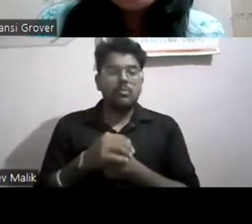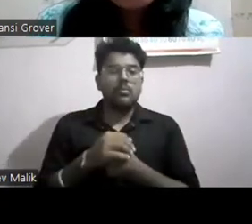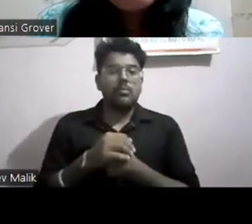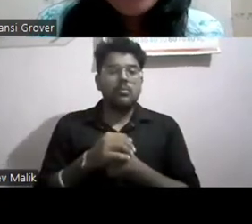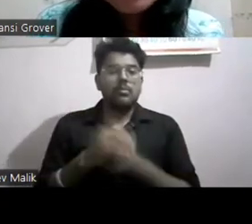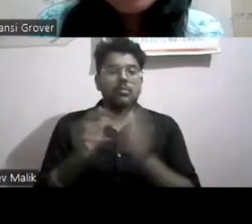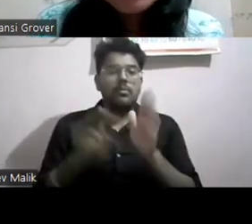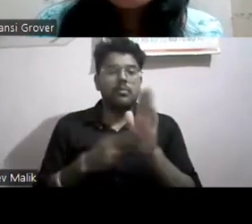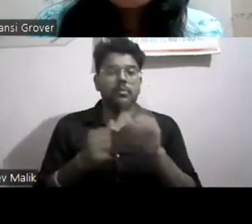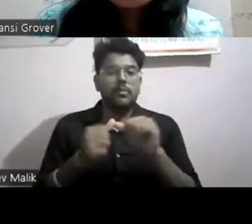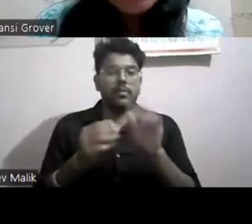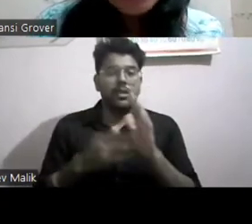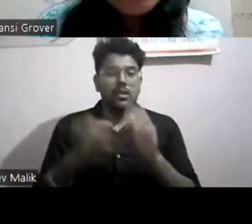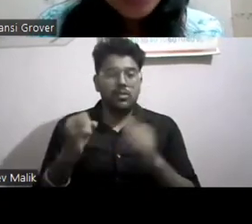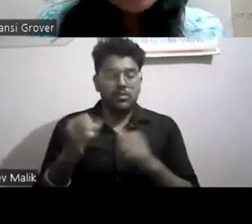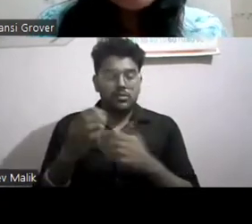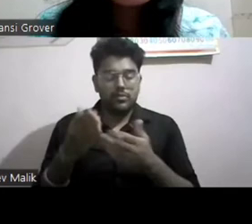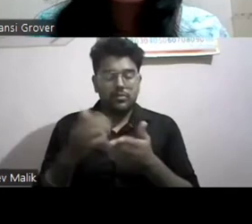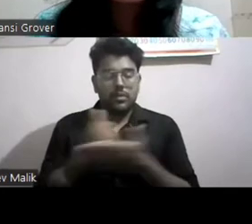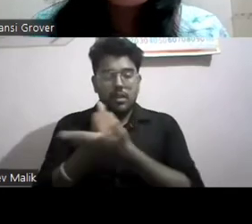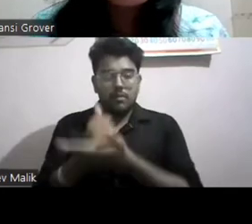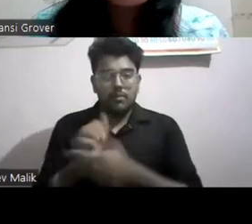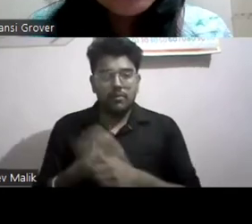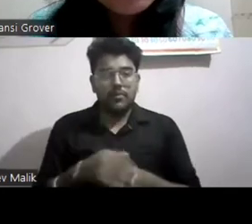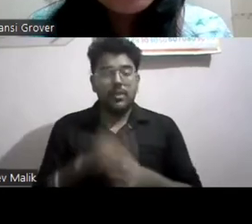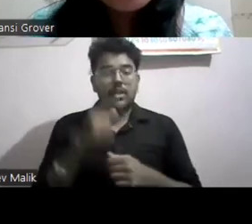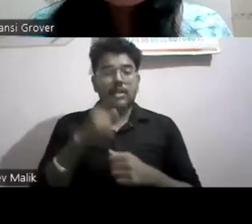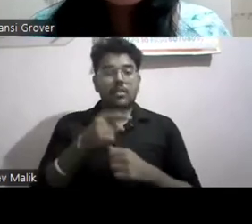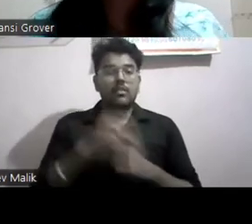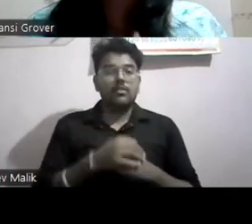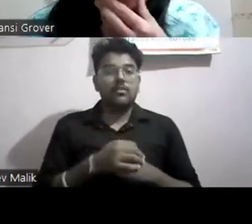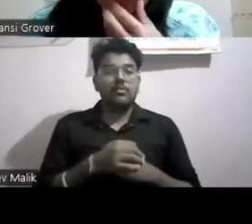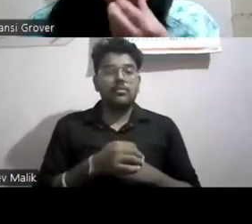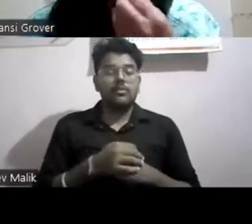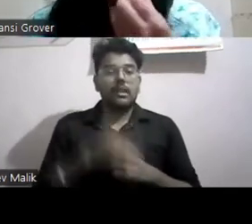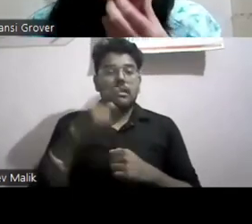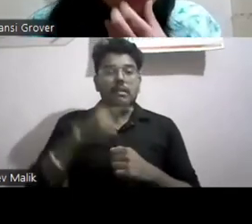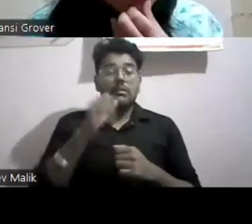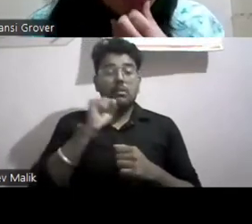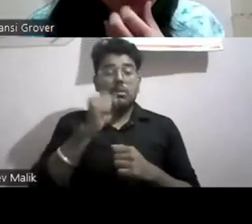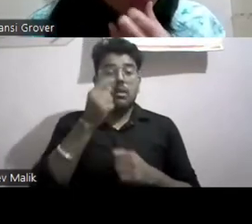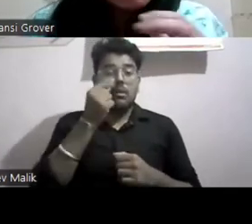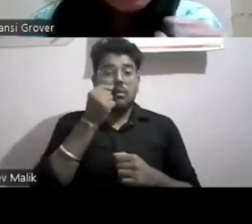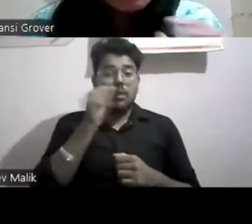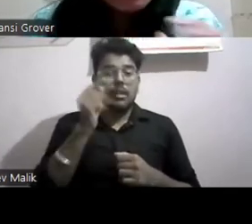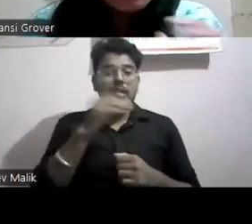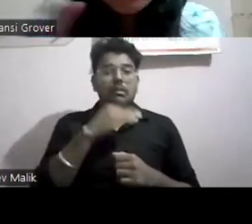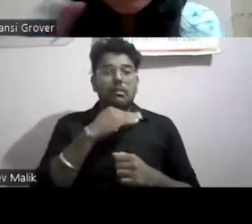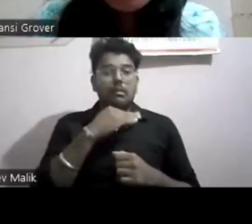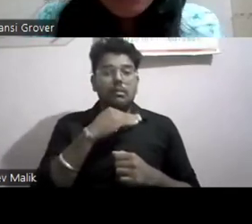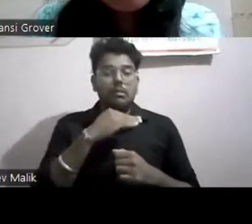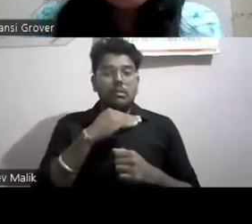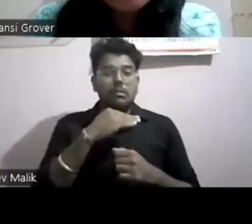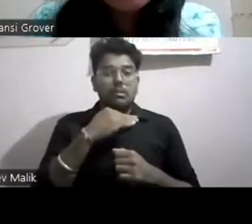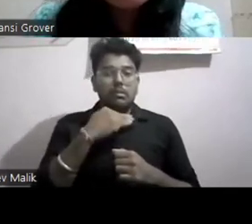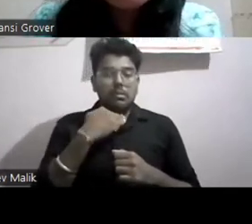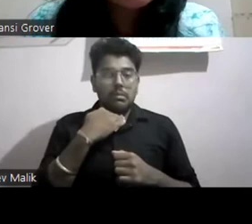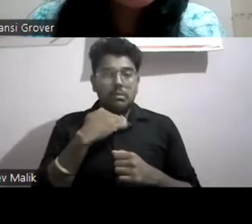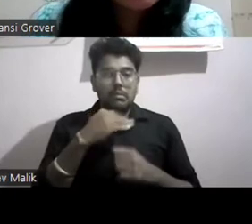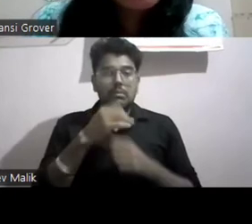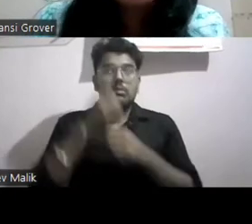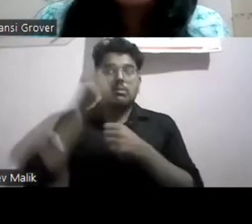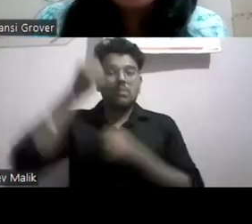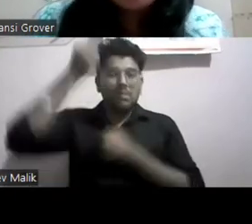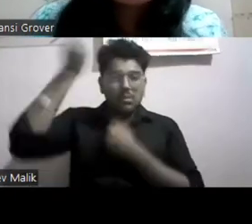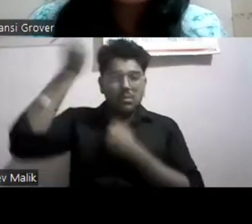Tehzeeb actually felt that her mother had killed the father, but it was actually a suicide. So this is something that happens within the